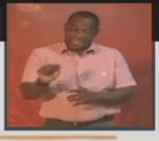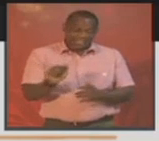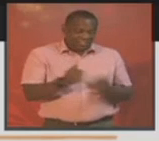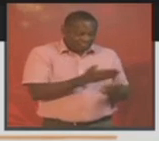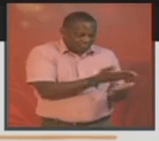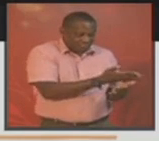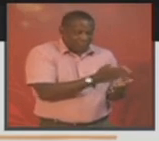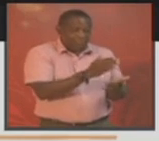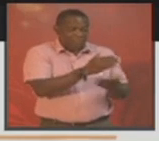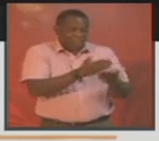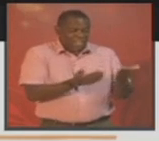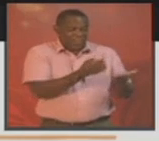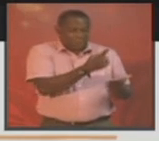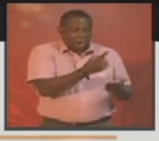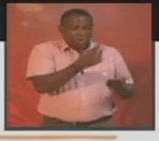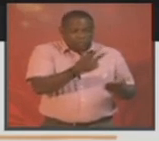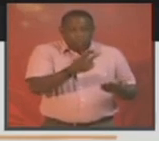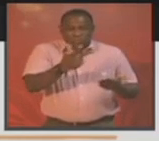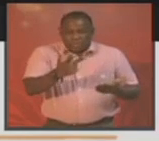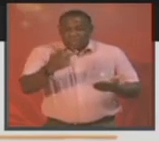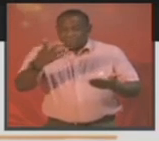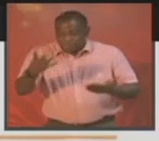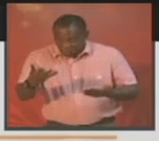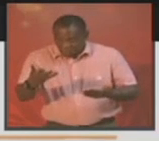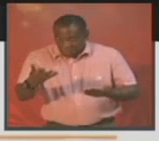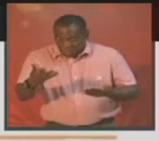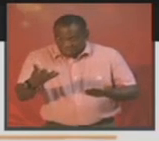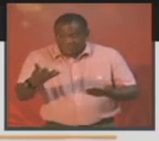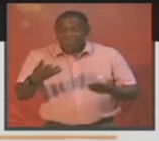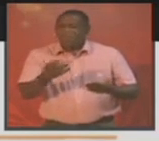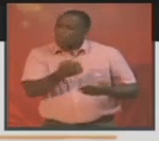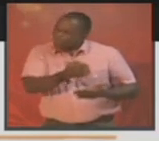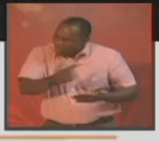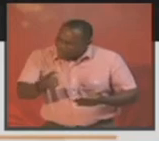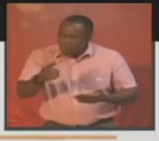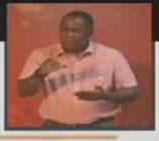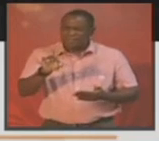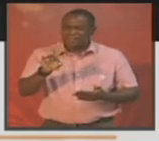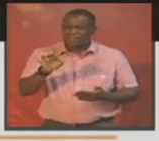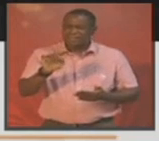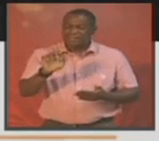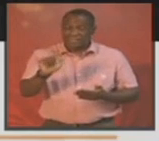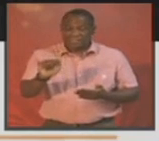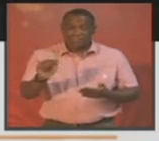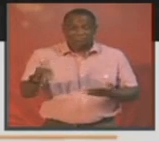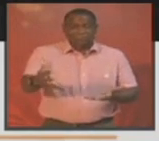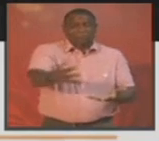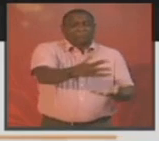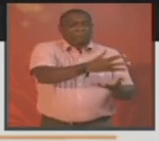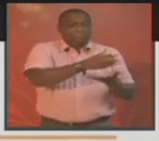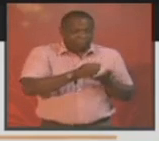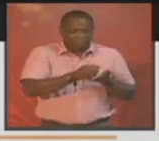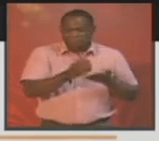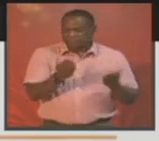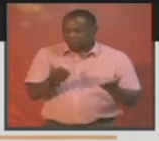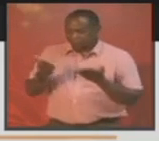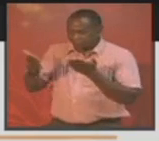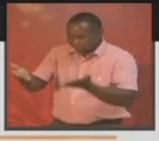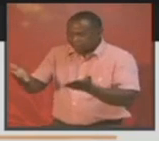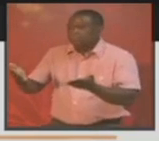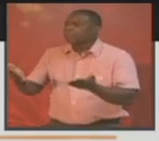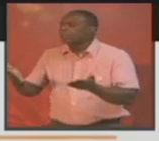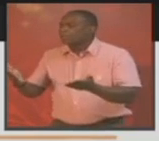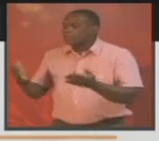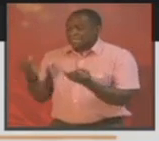the regulatory board. But during COVID-19, the data was being given at the end of each phase. So the